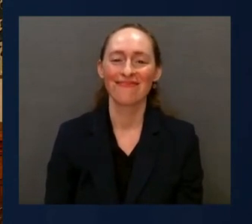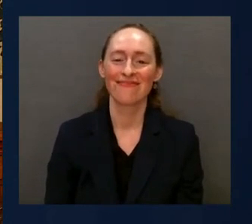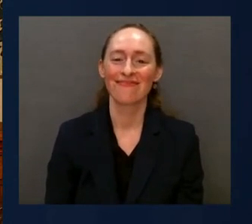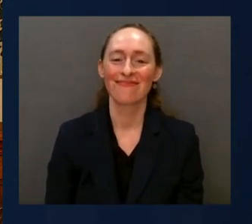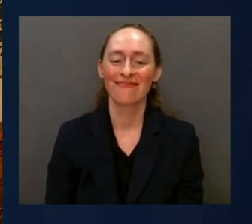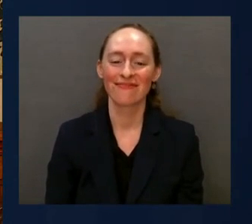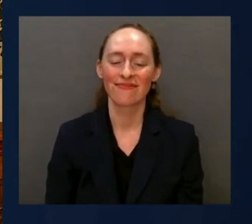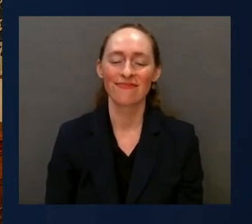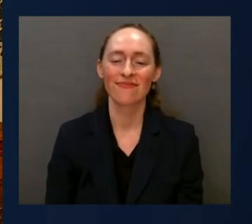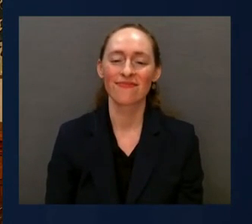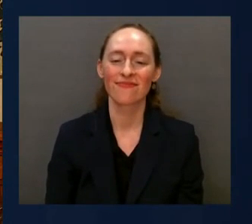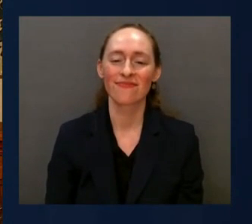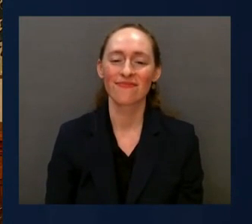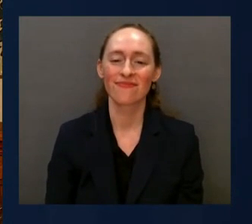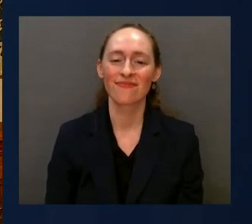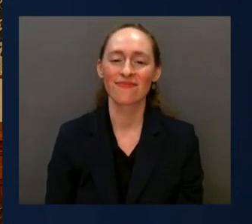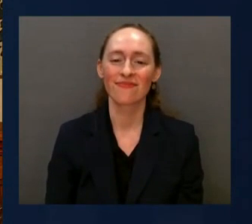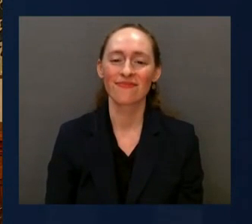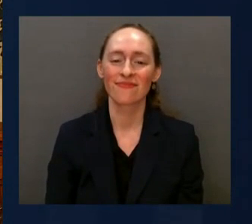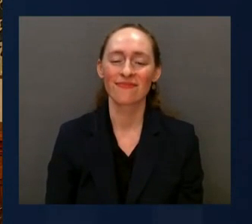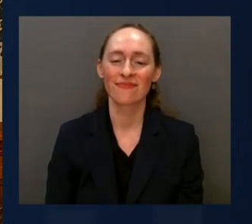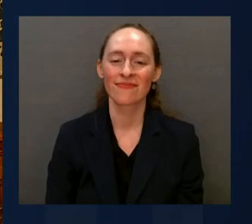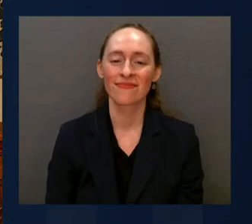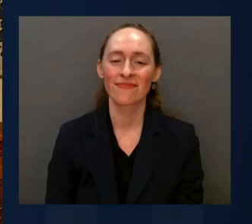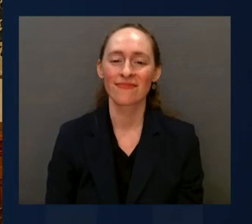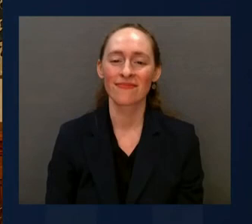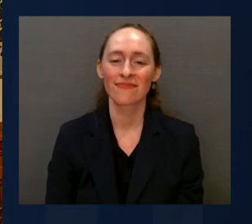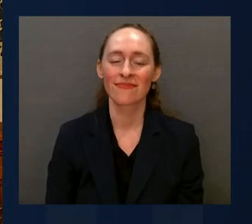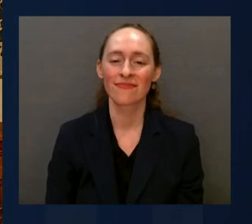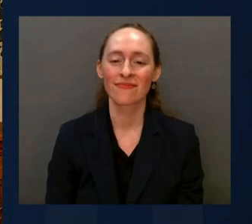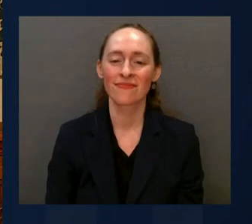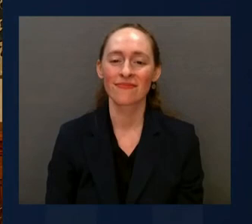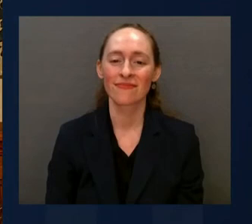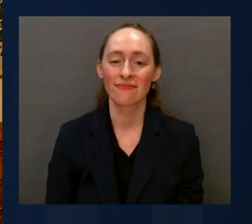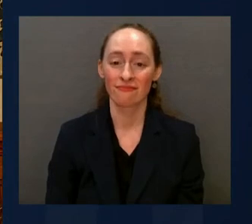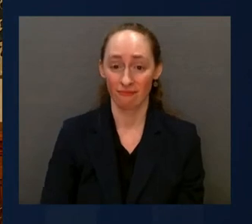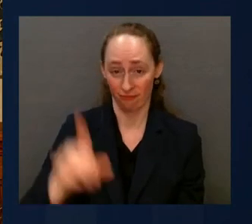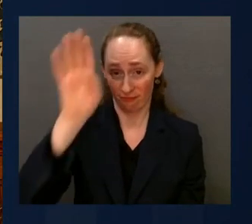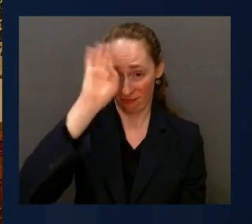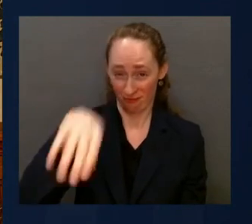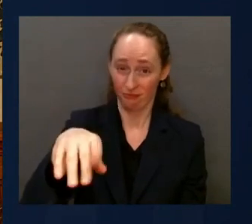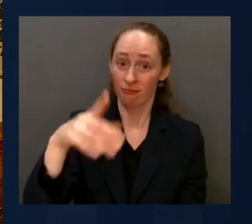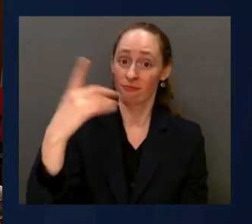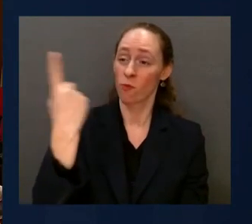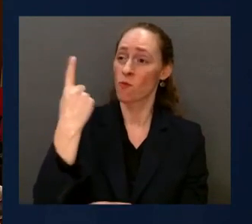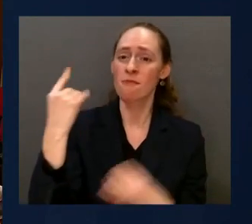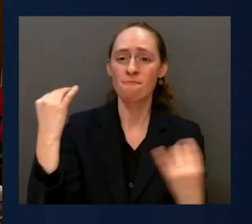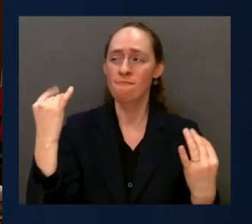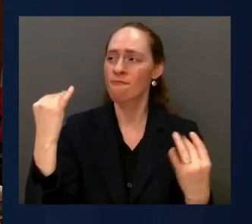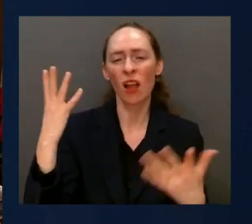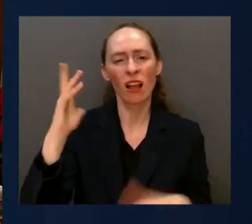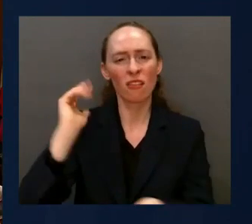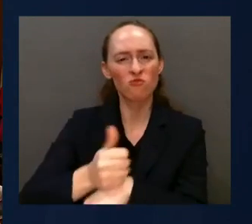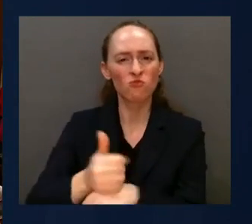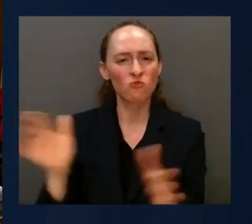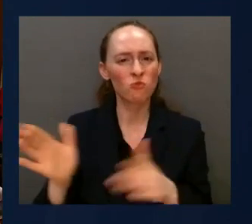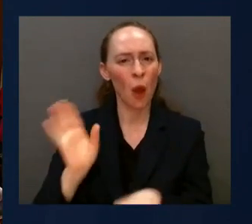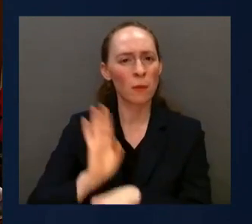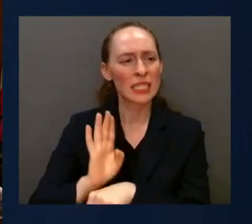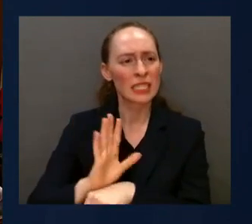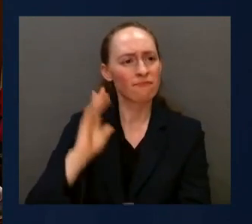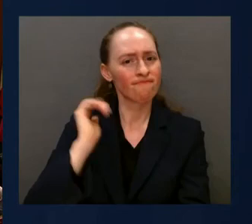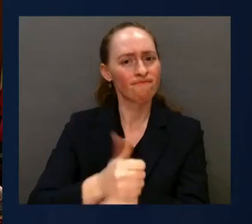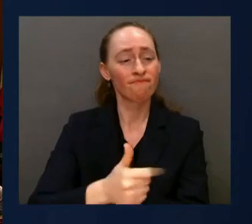every time someone starts a small business is an act of hope. And Madam Vice President, I want to thank you for leading that